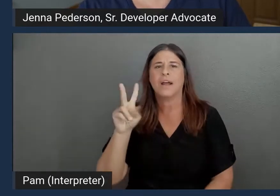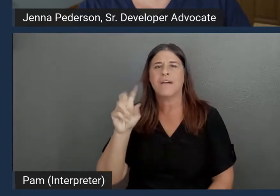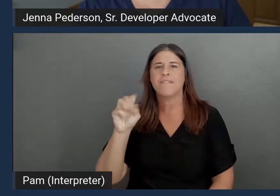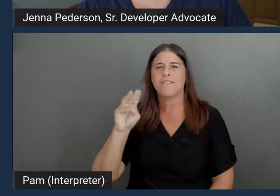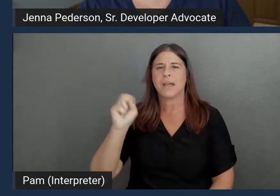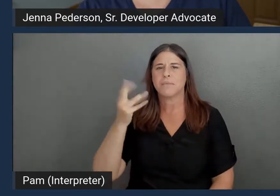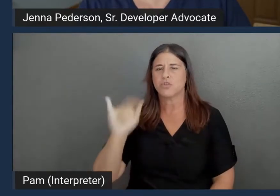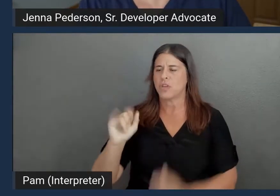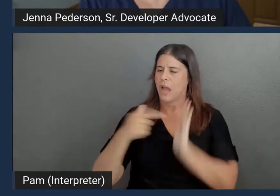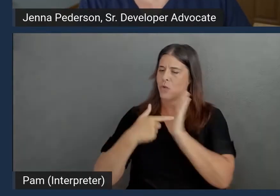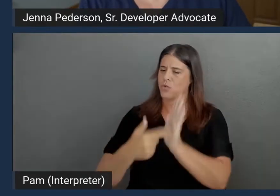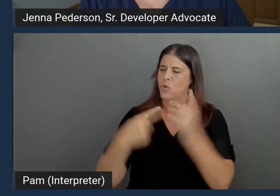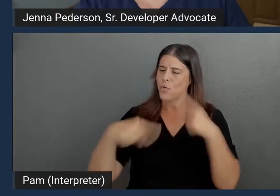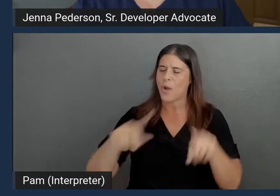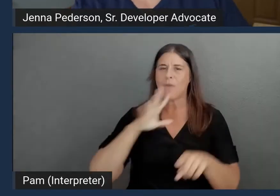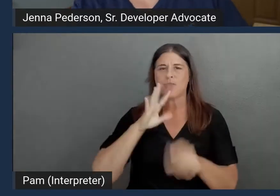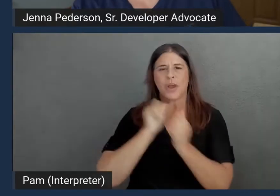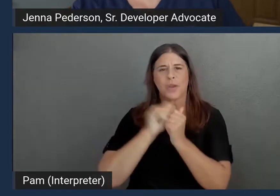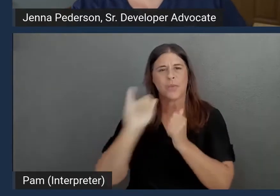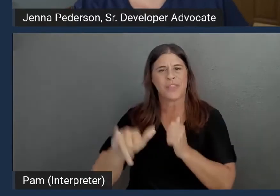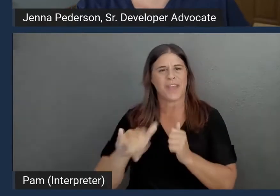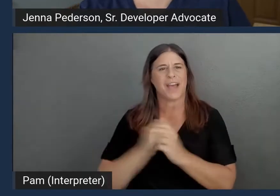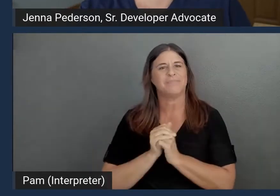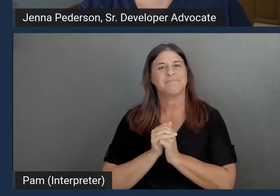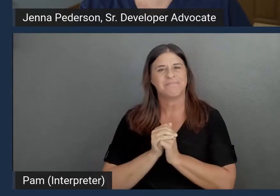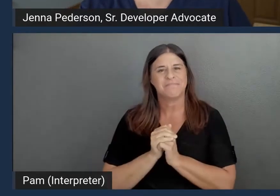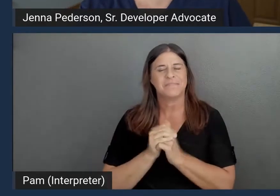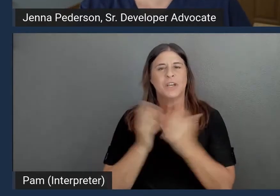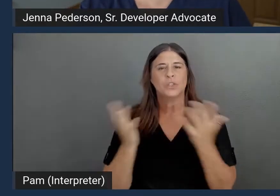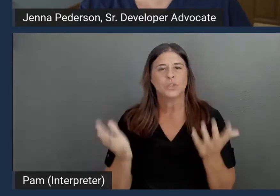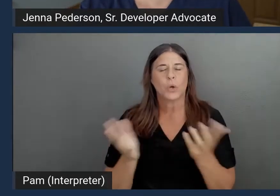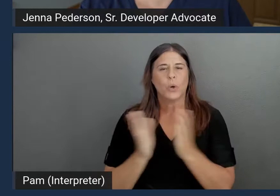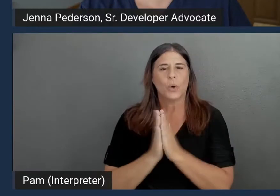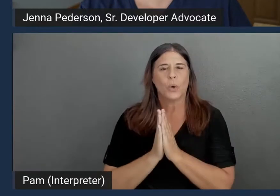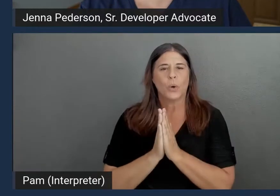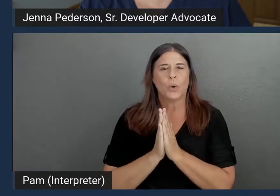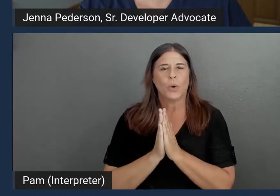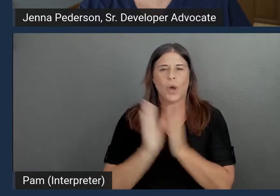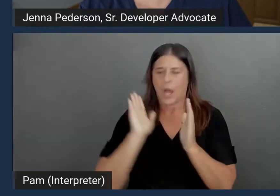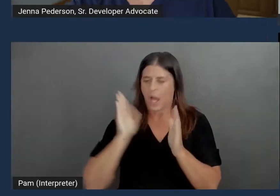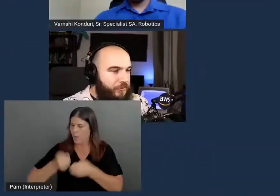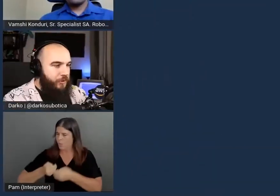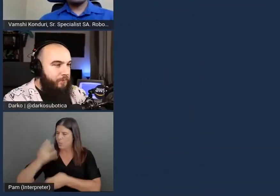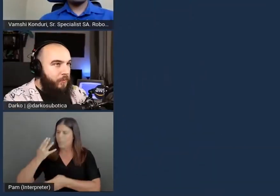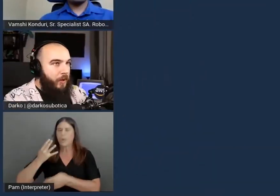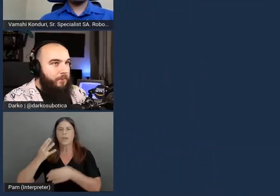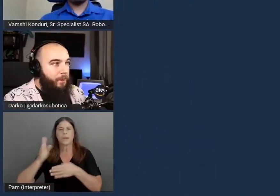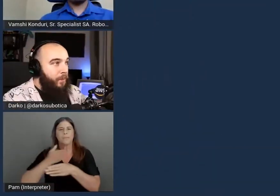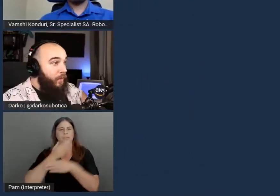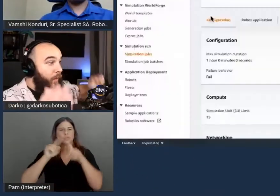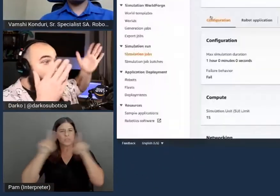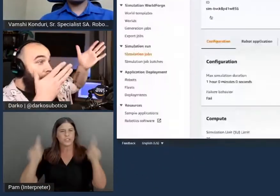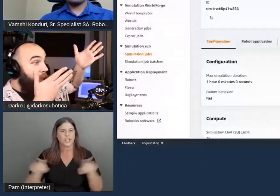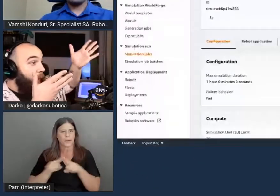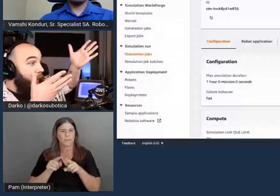while I'm talking through it. Oh, so I will bring up your screen share. All right.